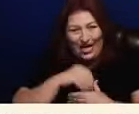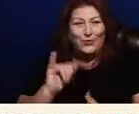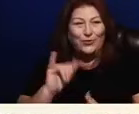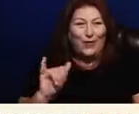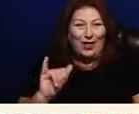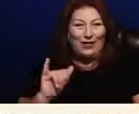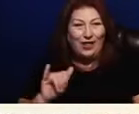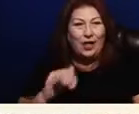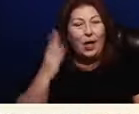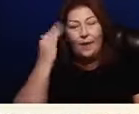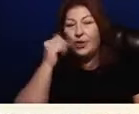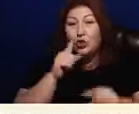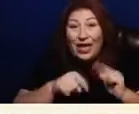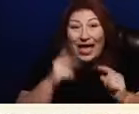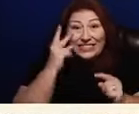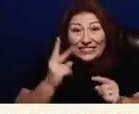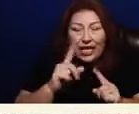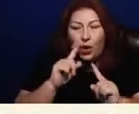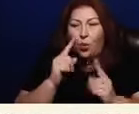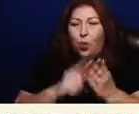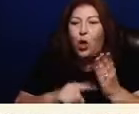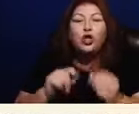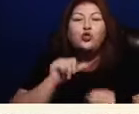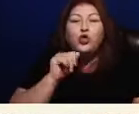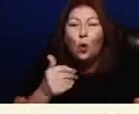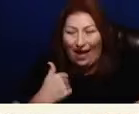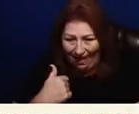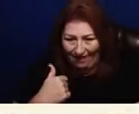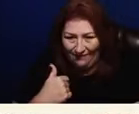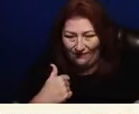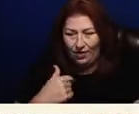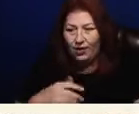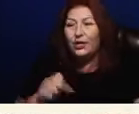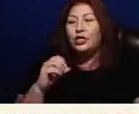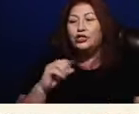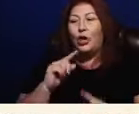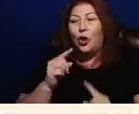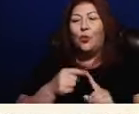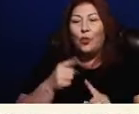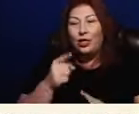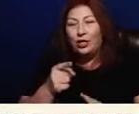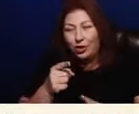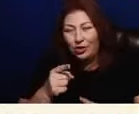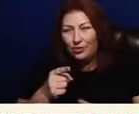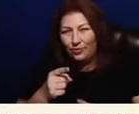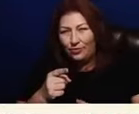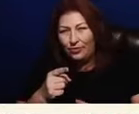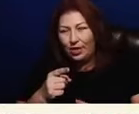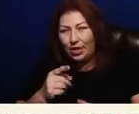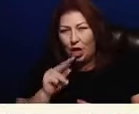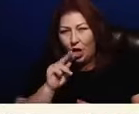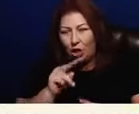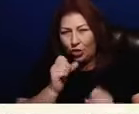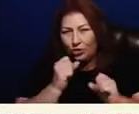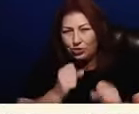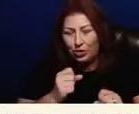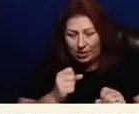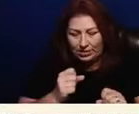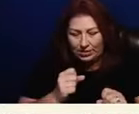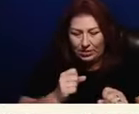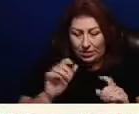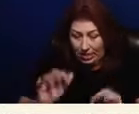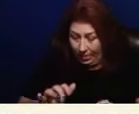because we cannot see what we don't have. And so when you type those strengths and you look back at those strengths now, having typed